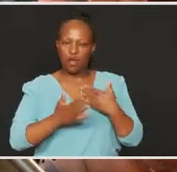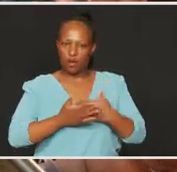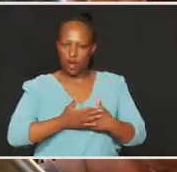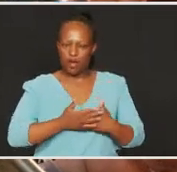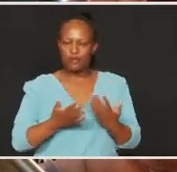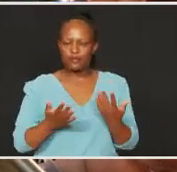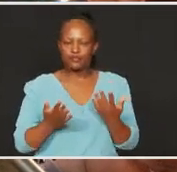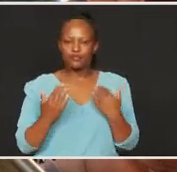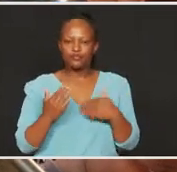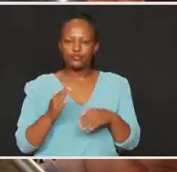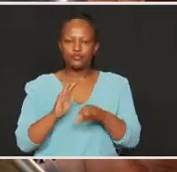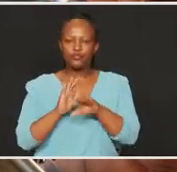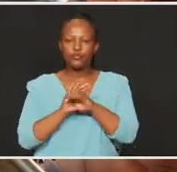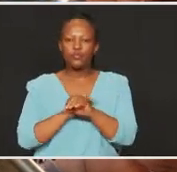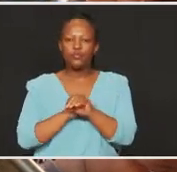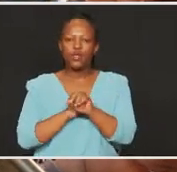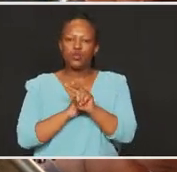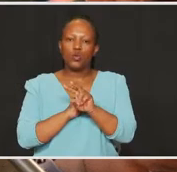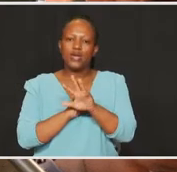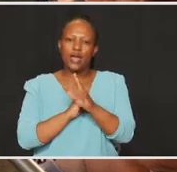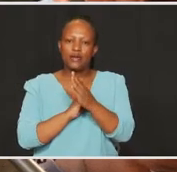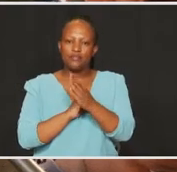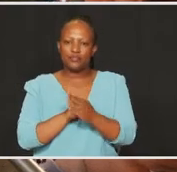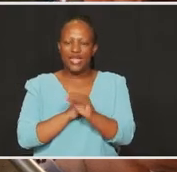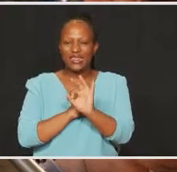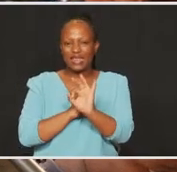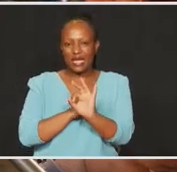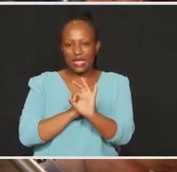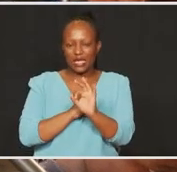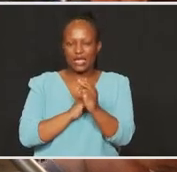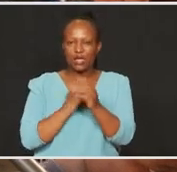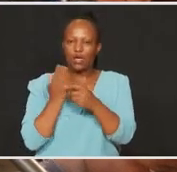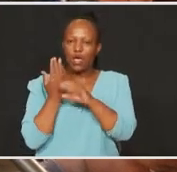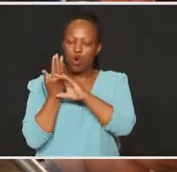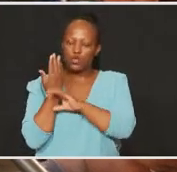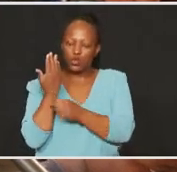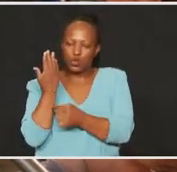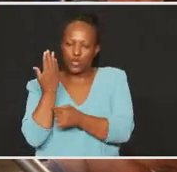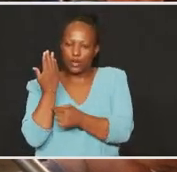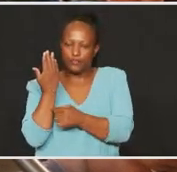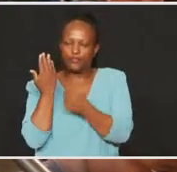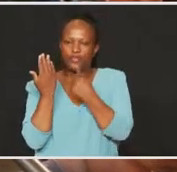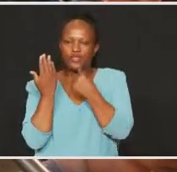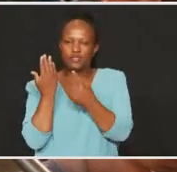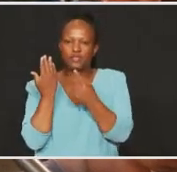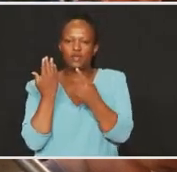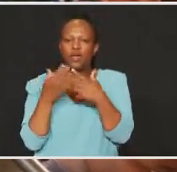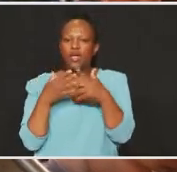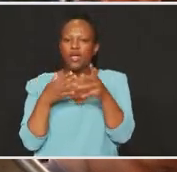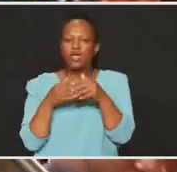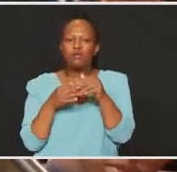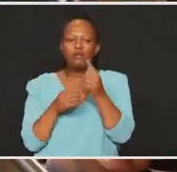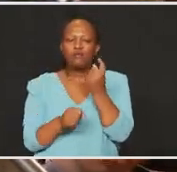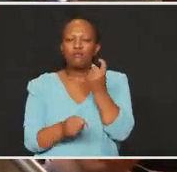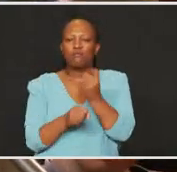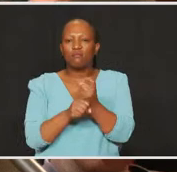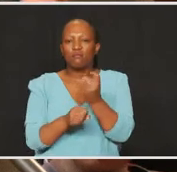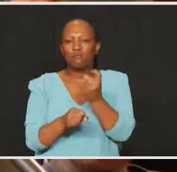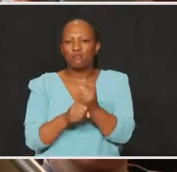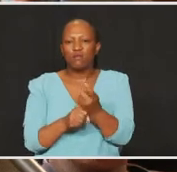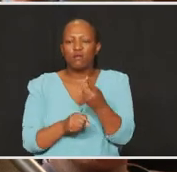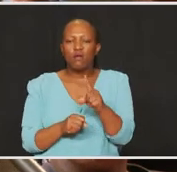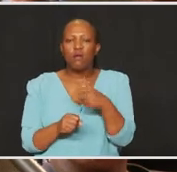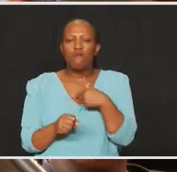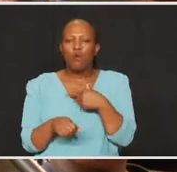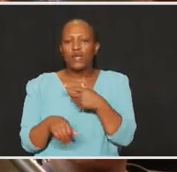do so section 29 3 of The Constitution states that no person may be refused admission to any educational institution on